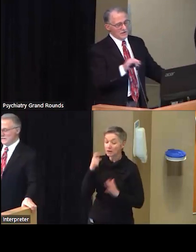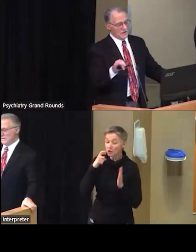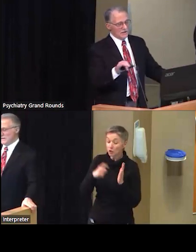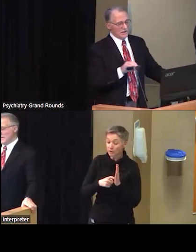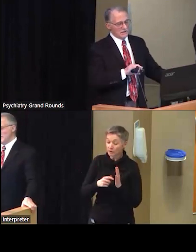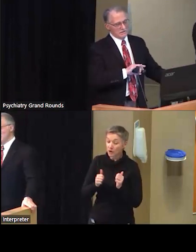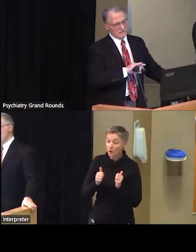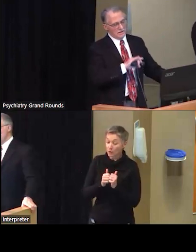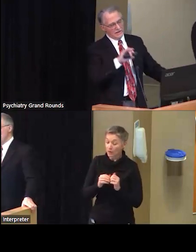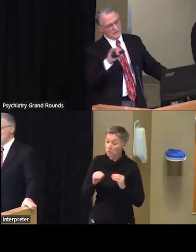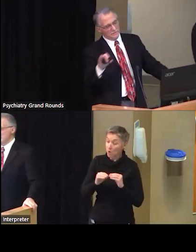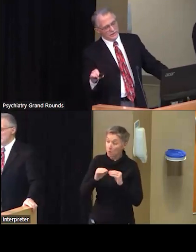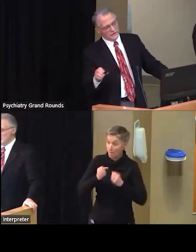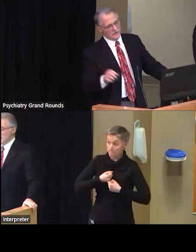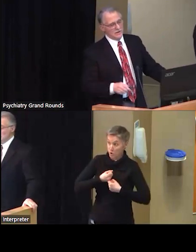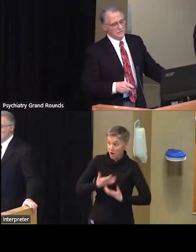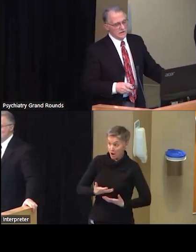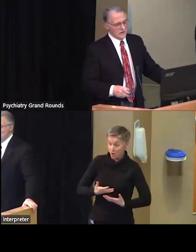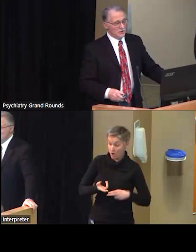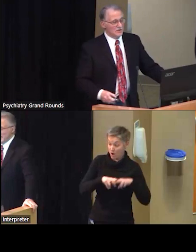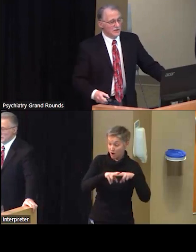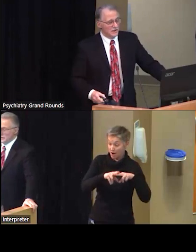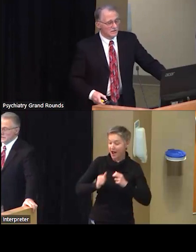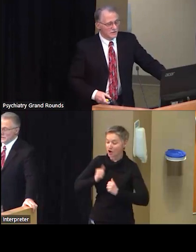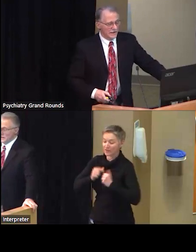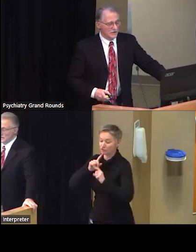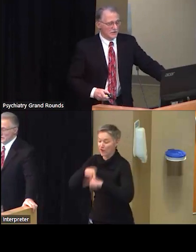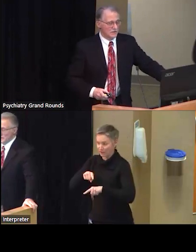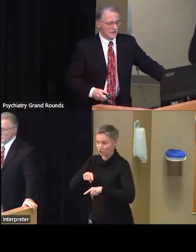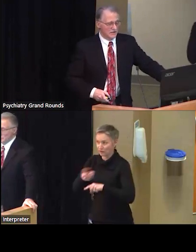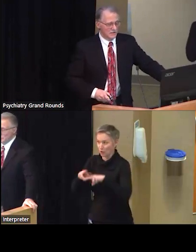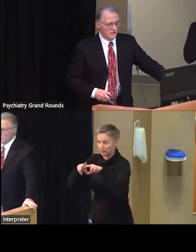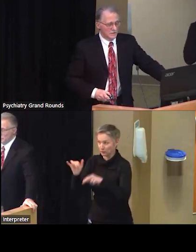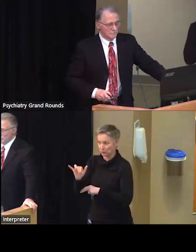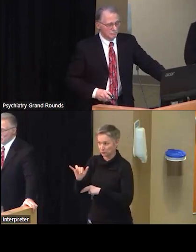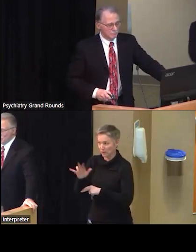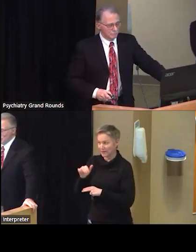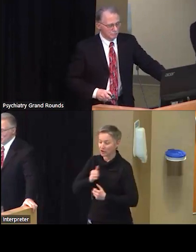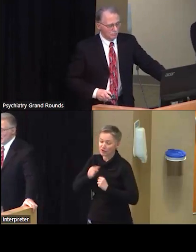with increasing as a level of burnout goes up, so does the aggressive reaction to stress.